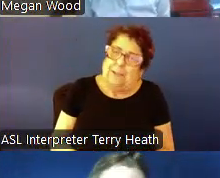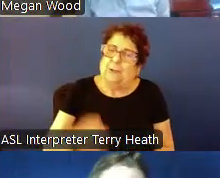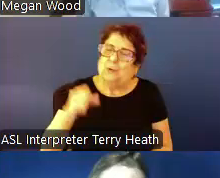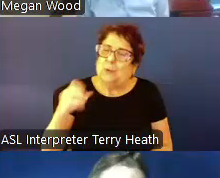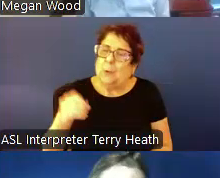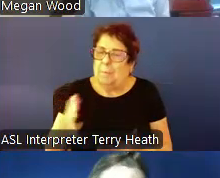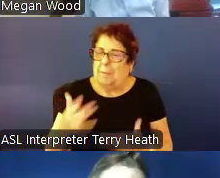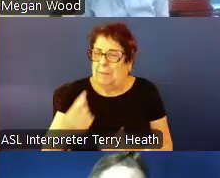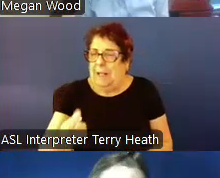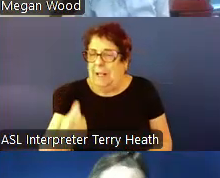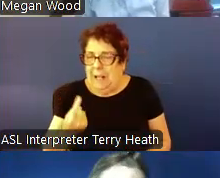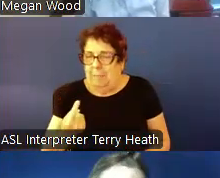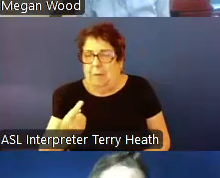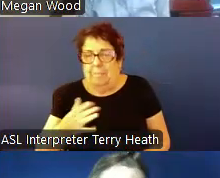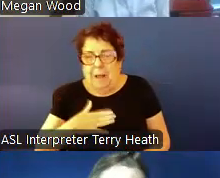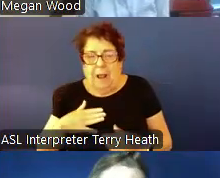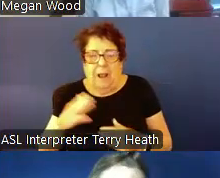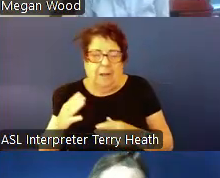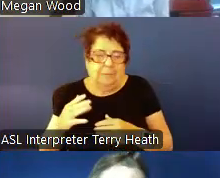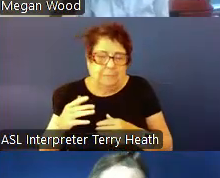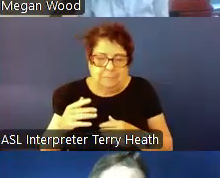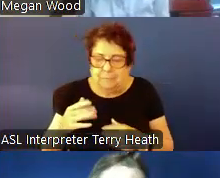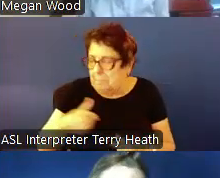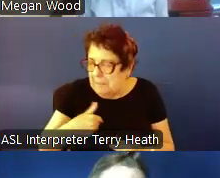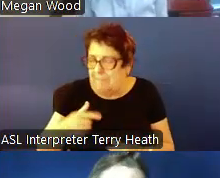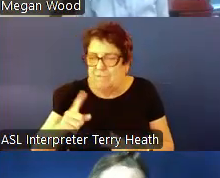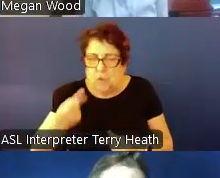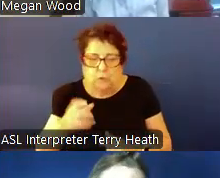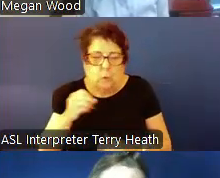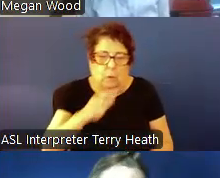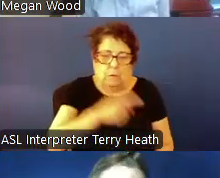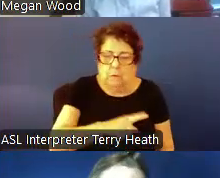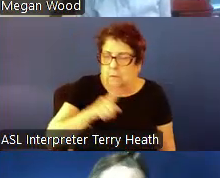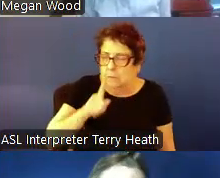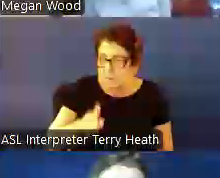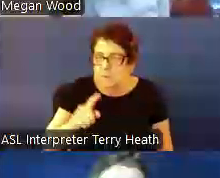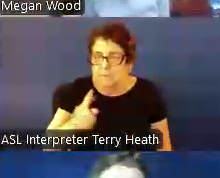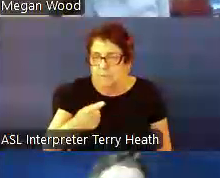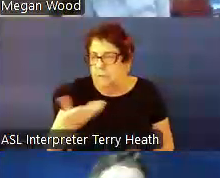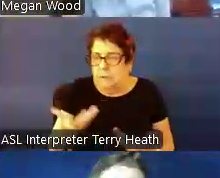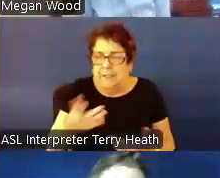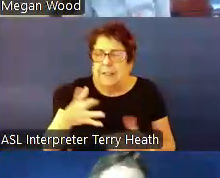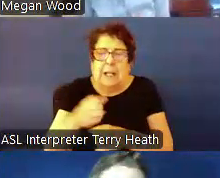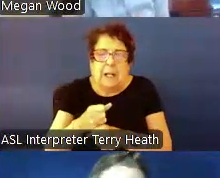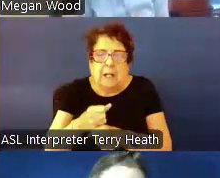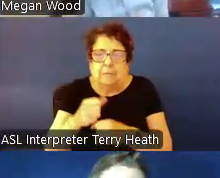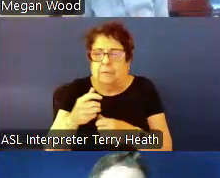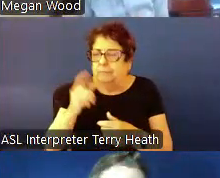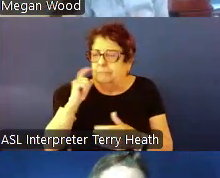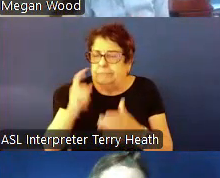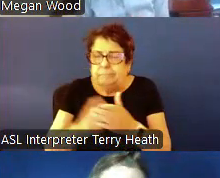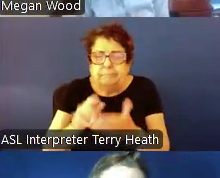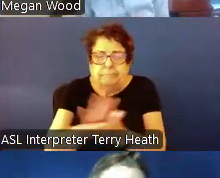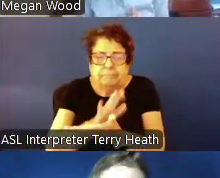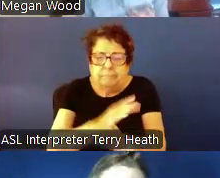with issues related to their public benefits. They get a notice from the Department of Human Services and they don't understand what it means.